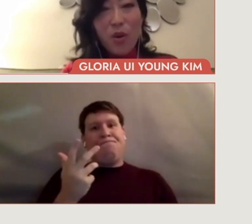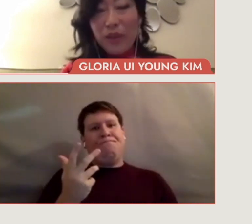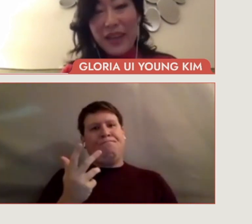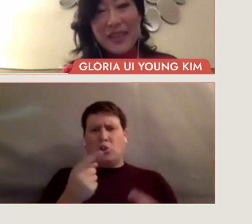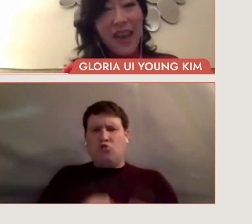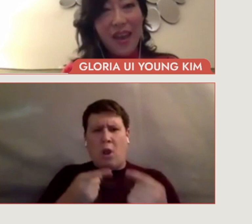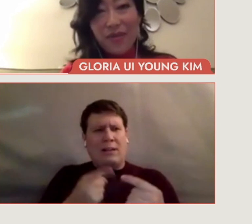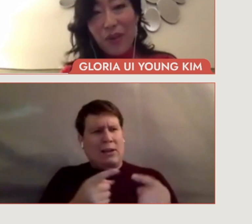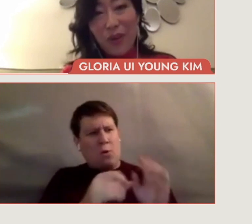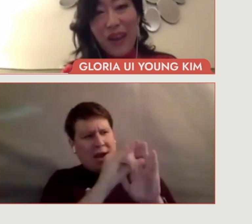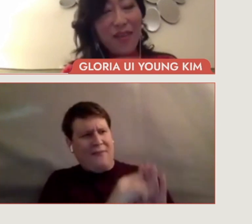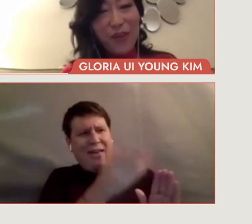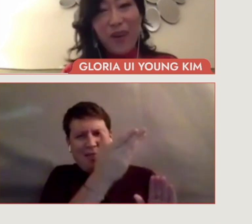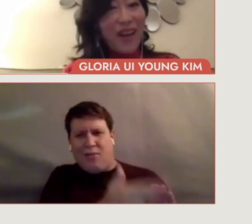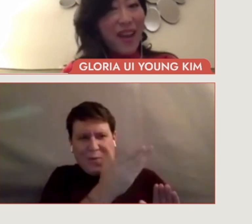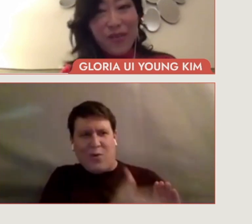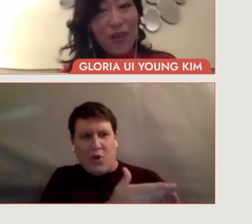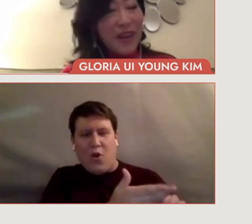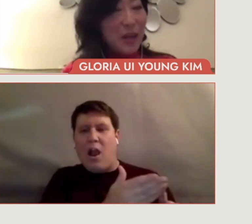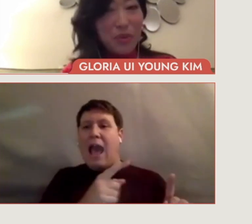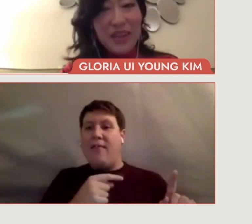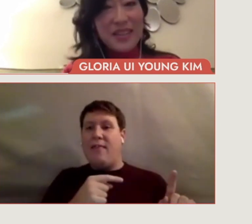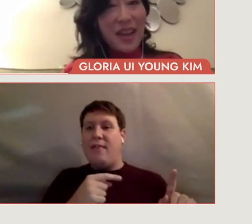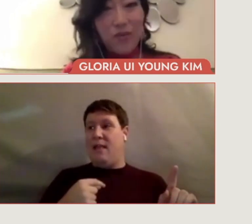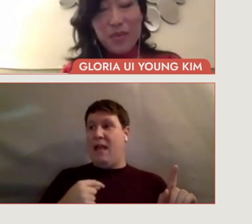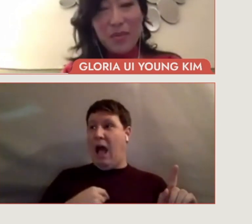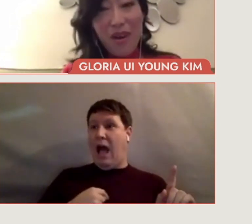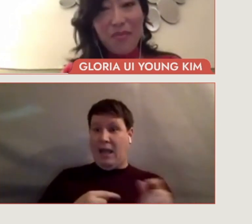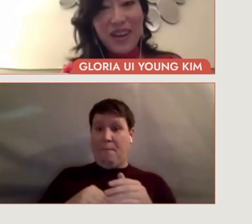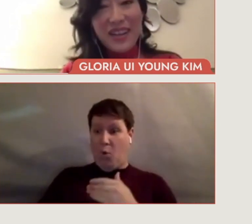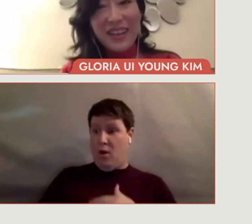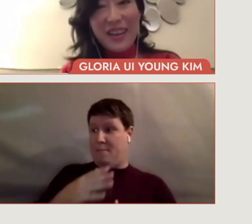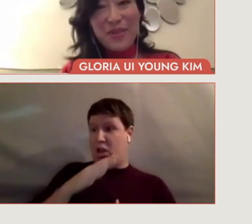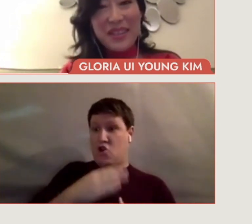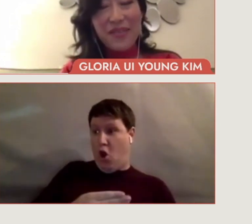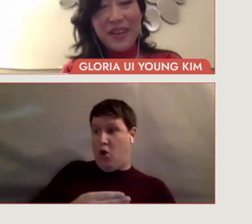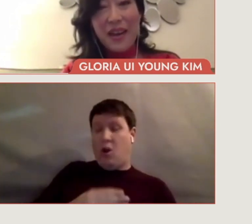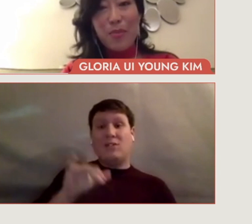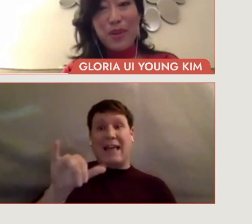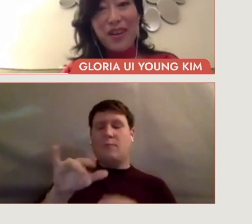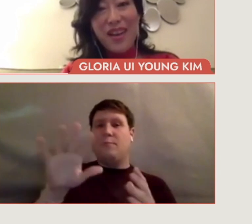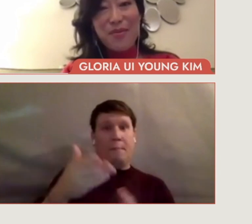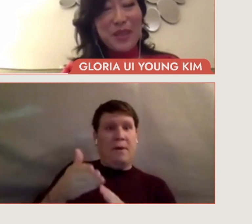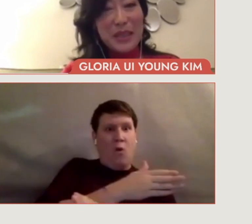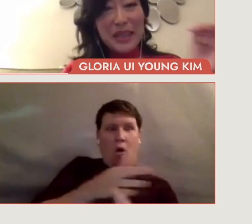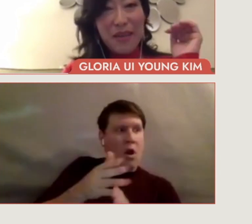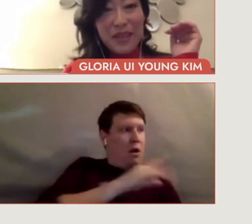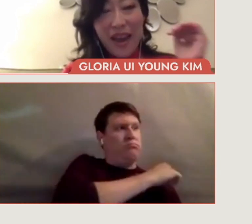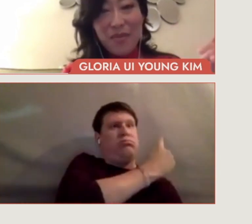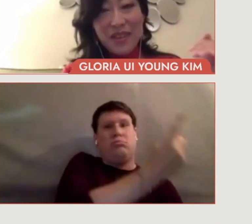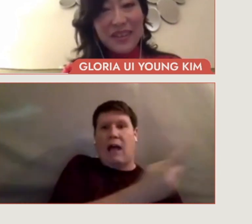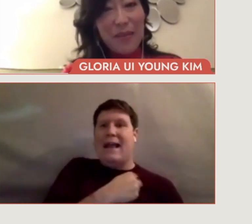had no plans ever on any planet to ever be a mom, right? Like, it was never going to happen. It was just like,